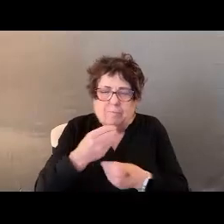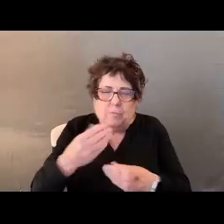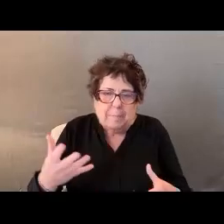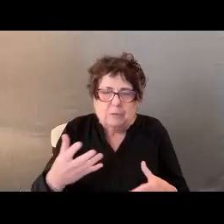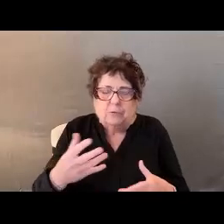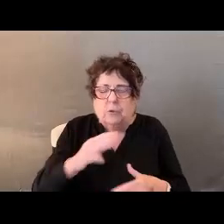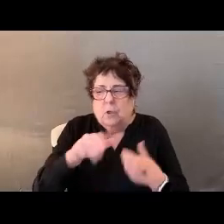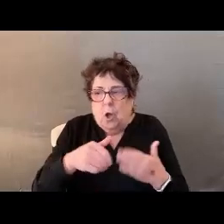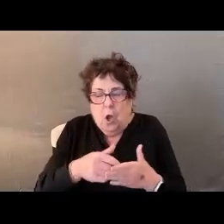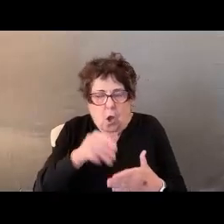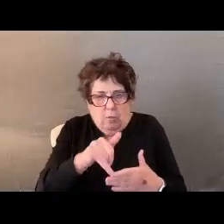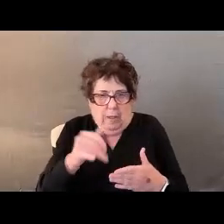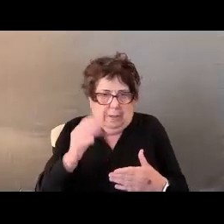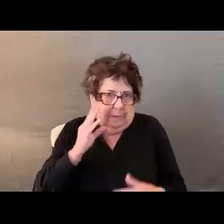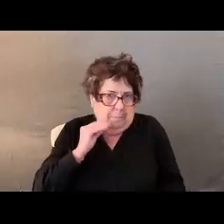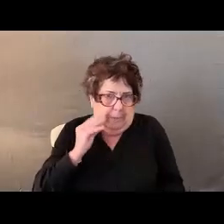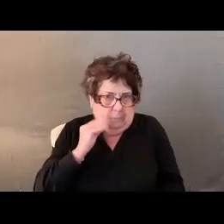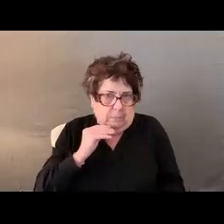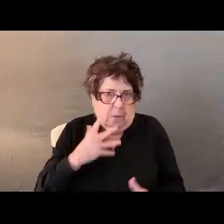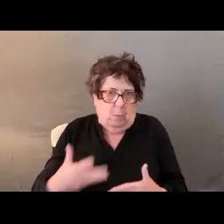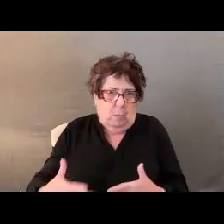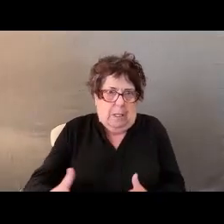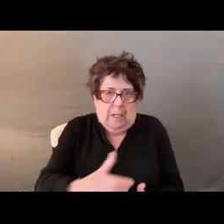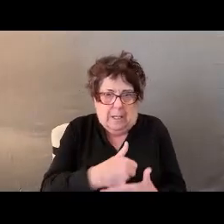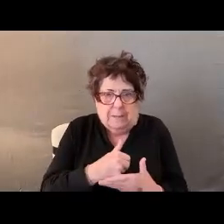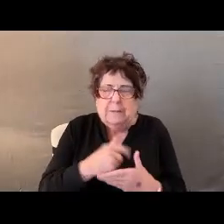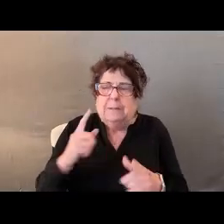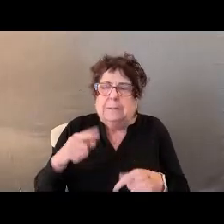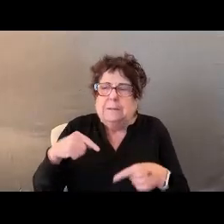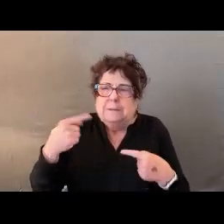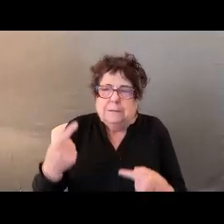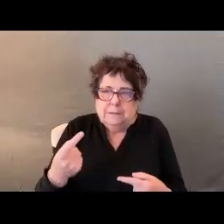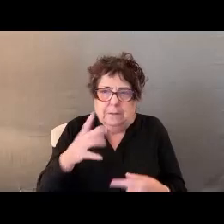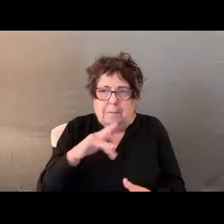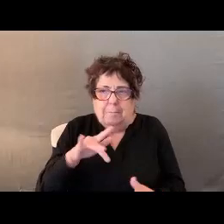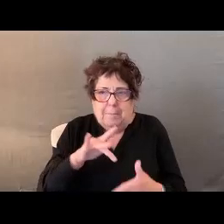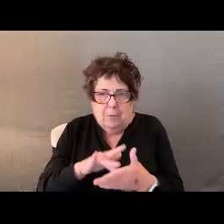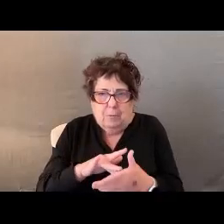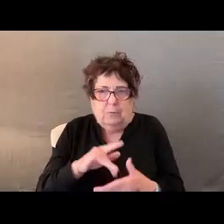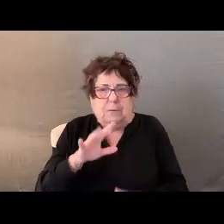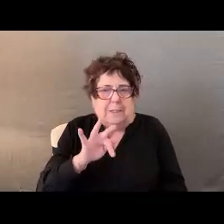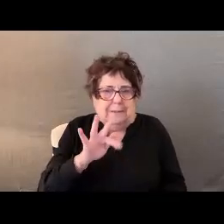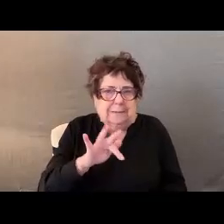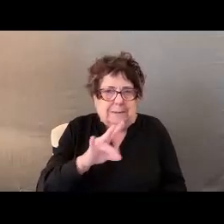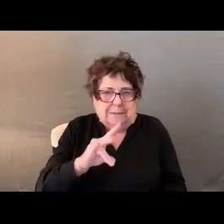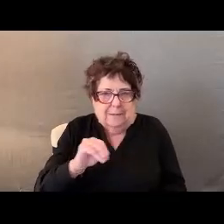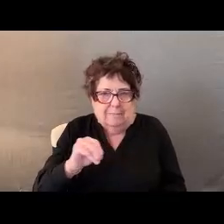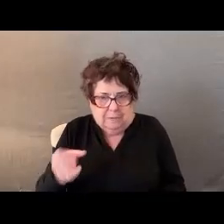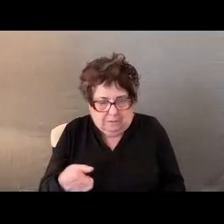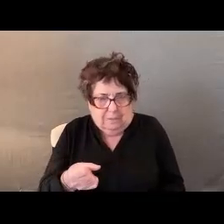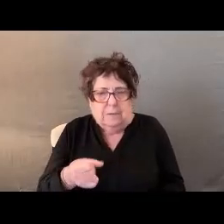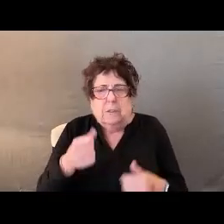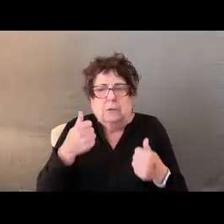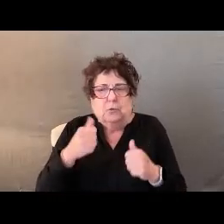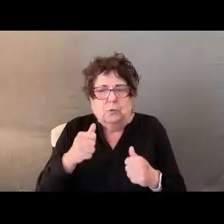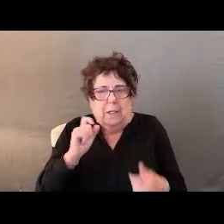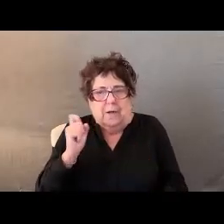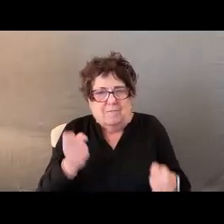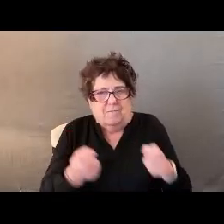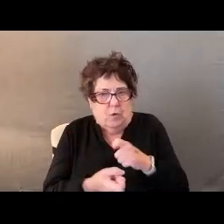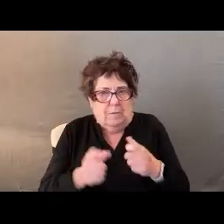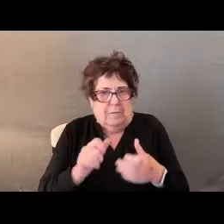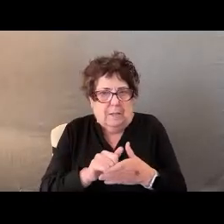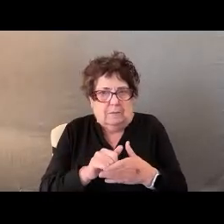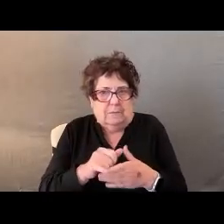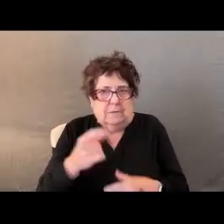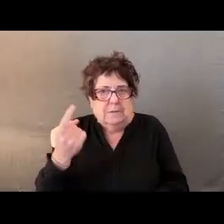that experience that had been gained since the mid 1970s, and then converting that or trying to convert that into something that was a bit more modern,